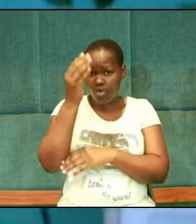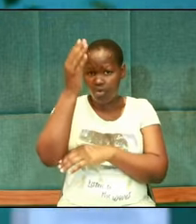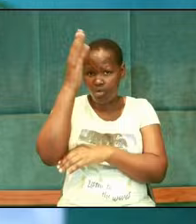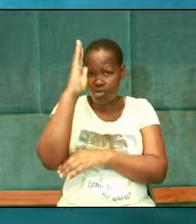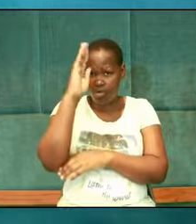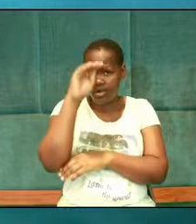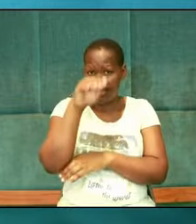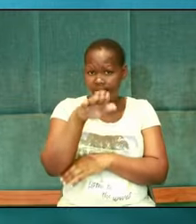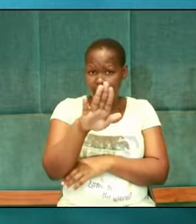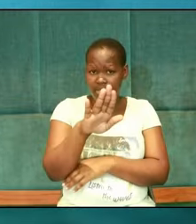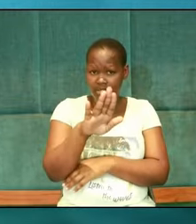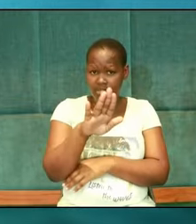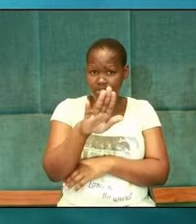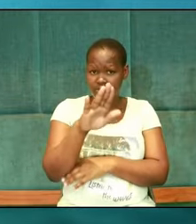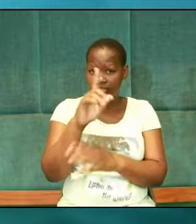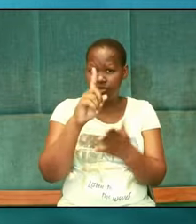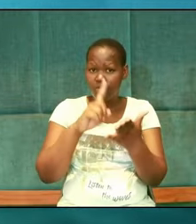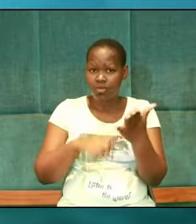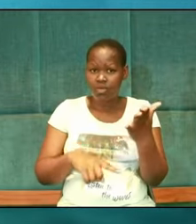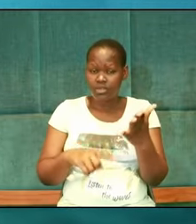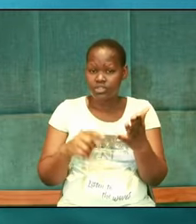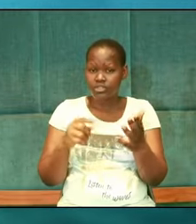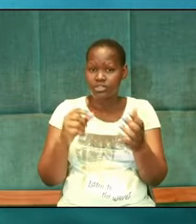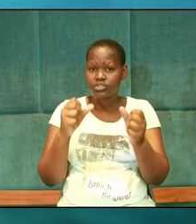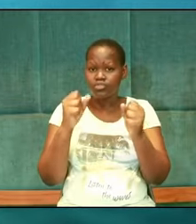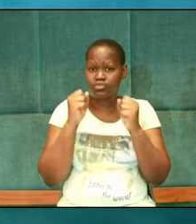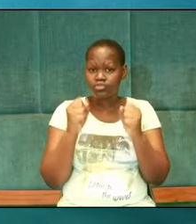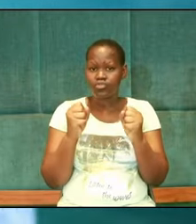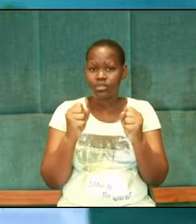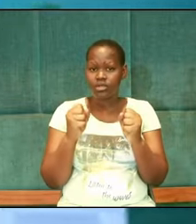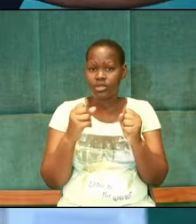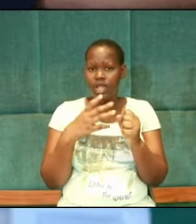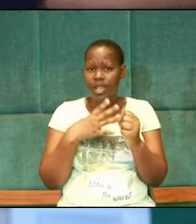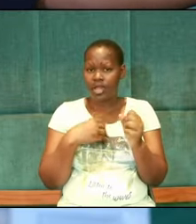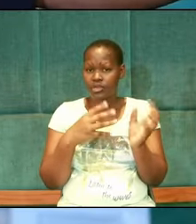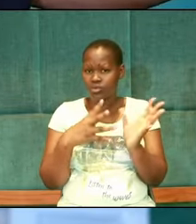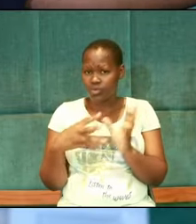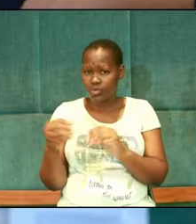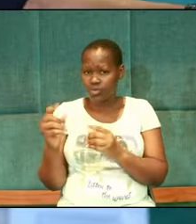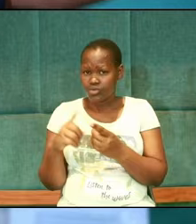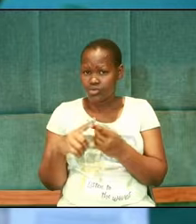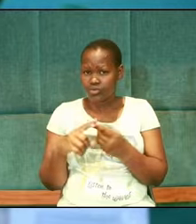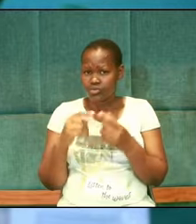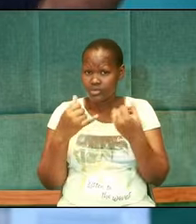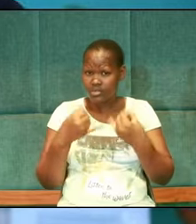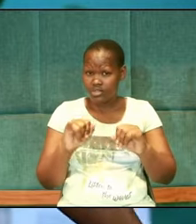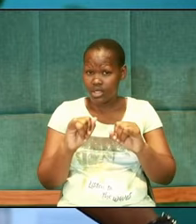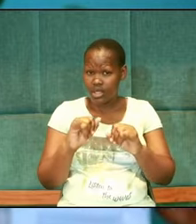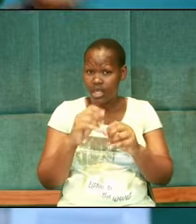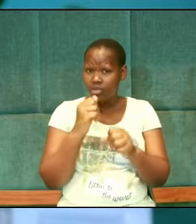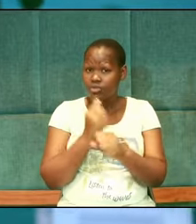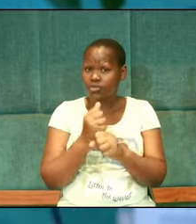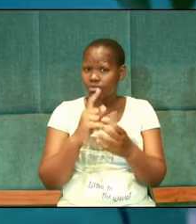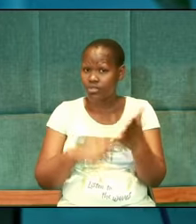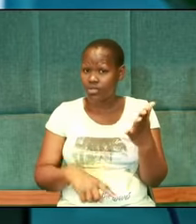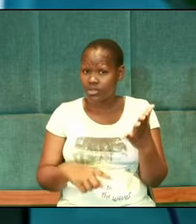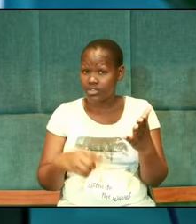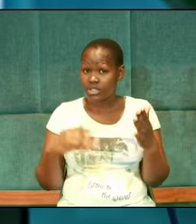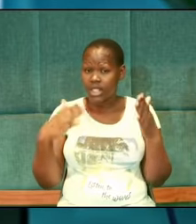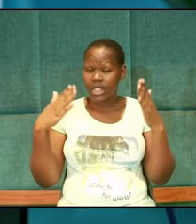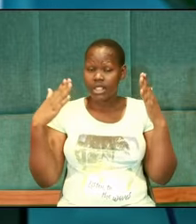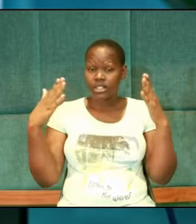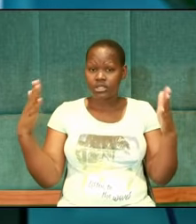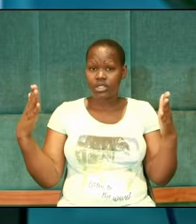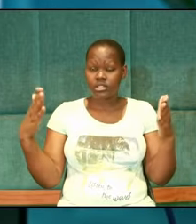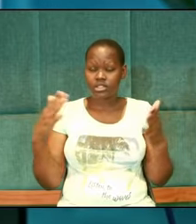they shall be what? Strong. And they are going to carry out and do what? Great